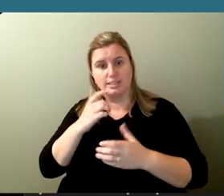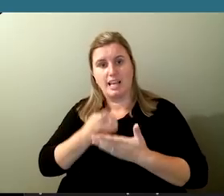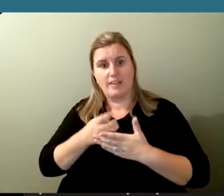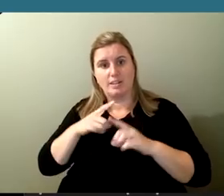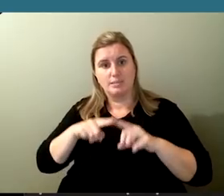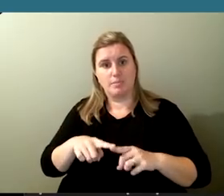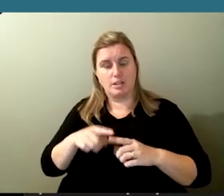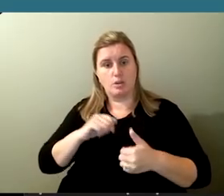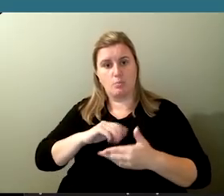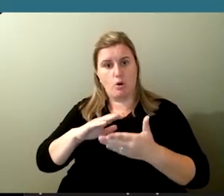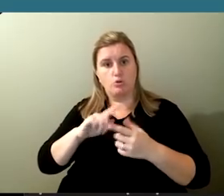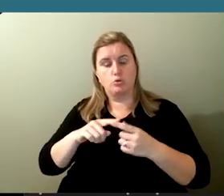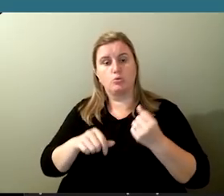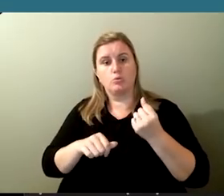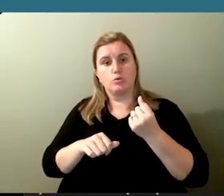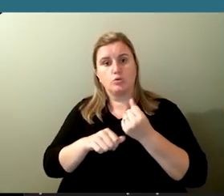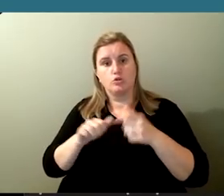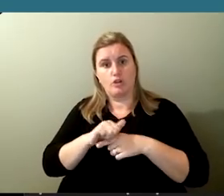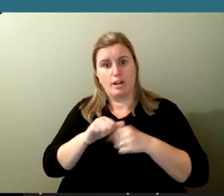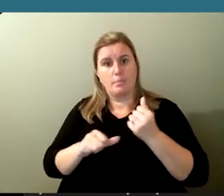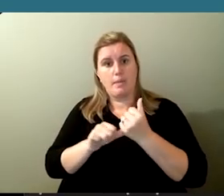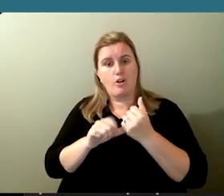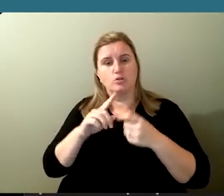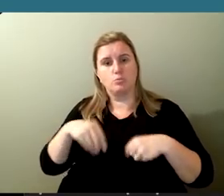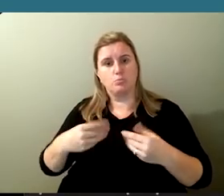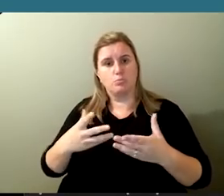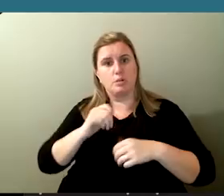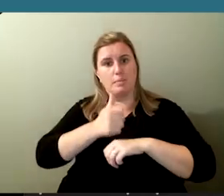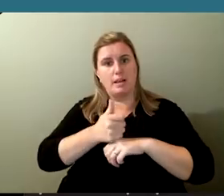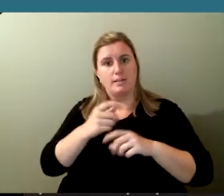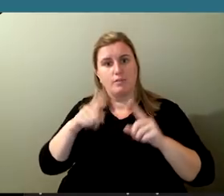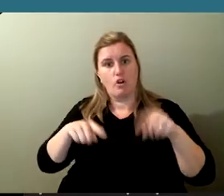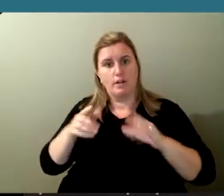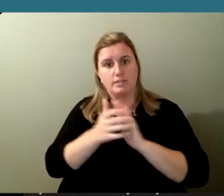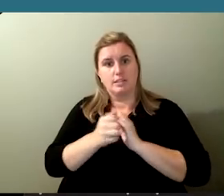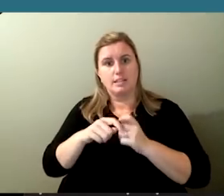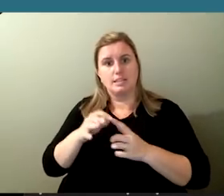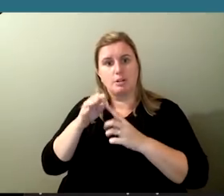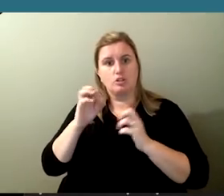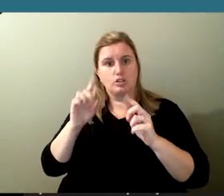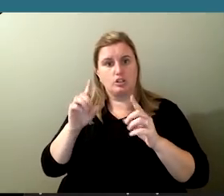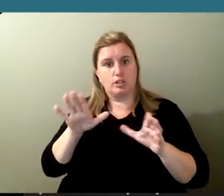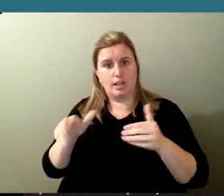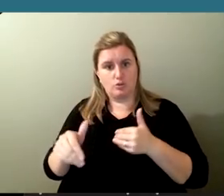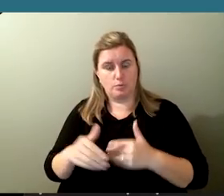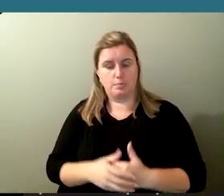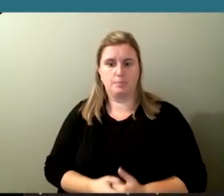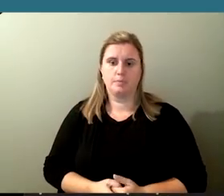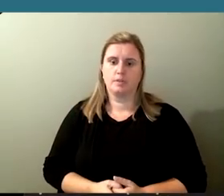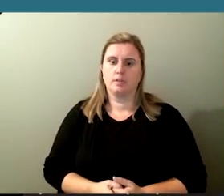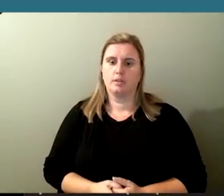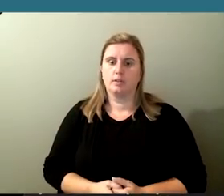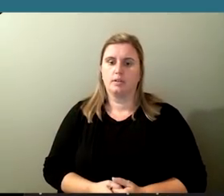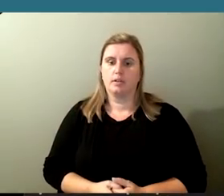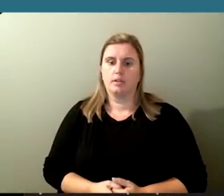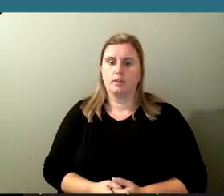to training paraeducators to implement a variety of skills in the special education classroom. So it is certainly